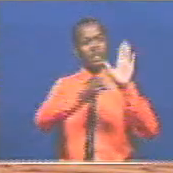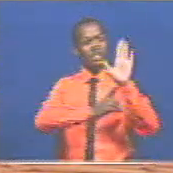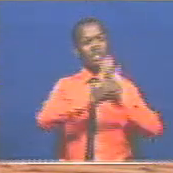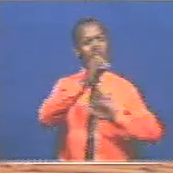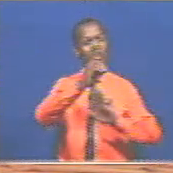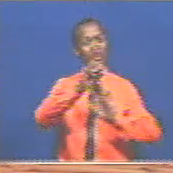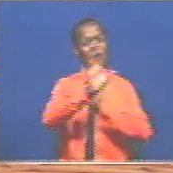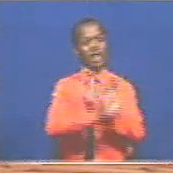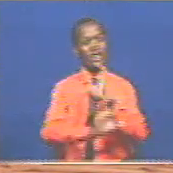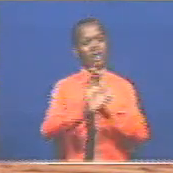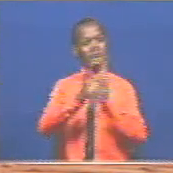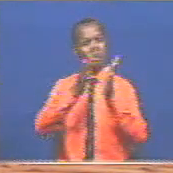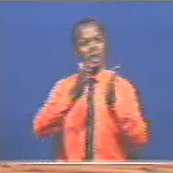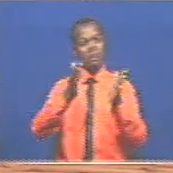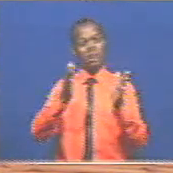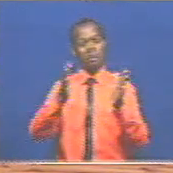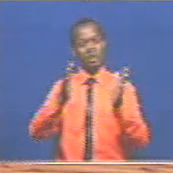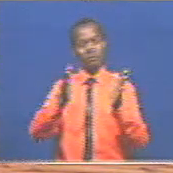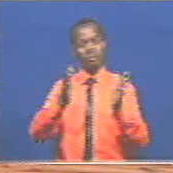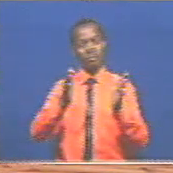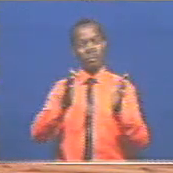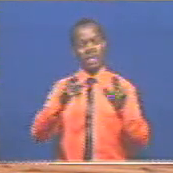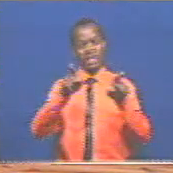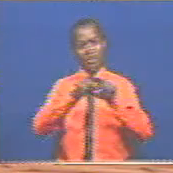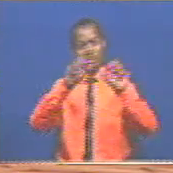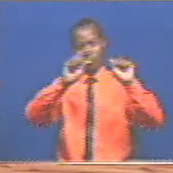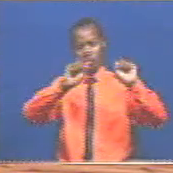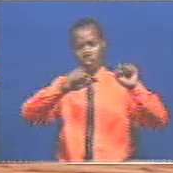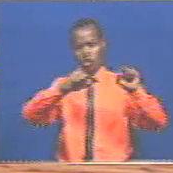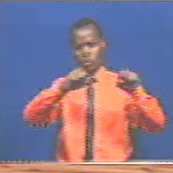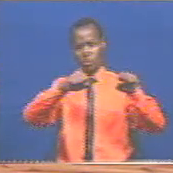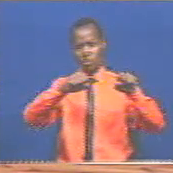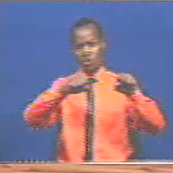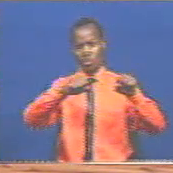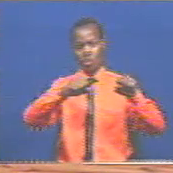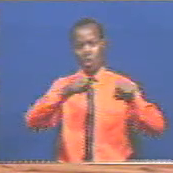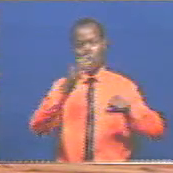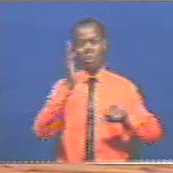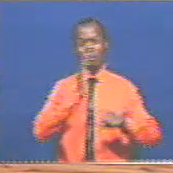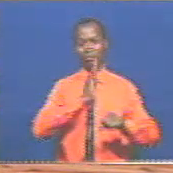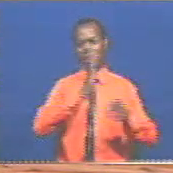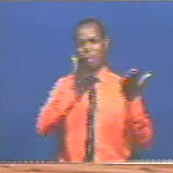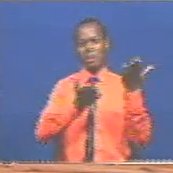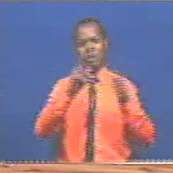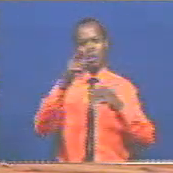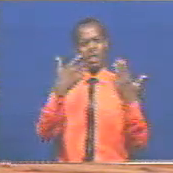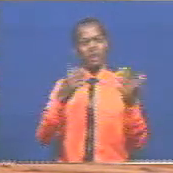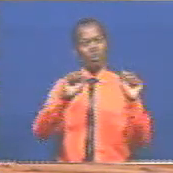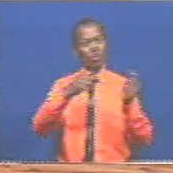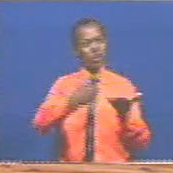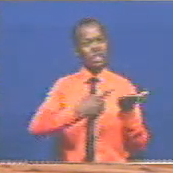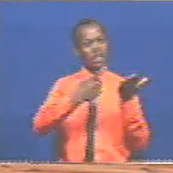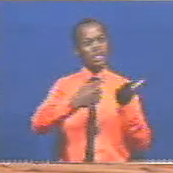big big gap they supposed will be one of the things that we'll be looking at in this conference